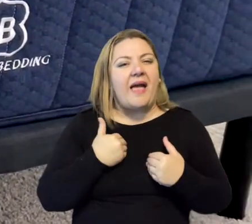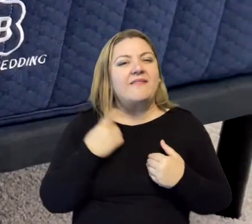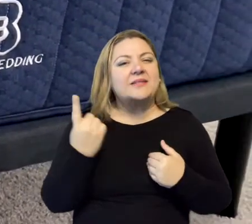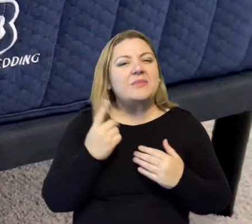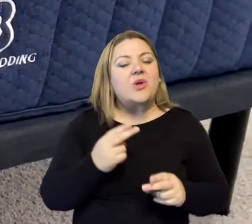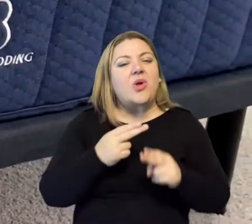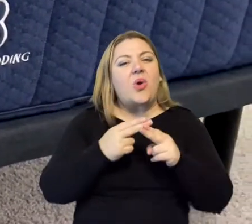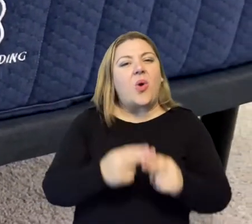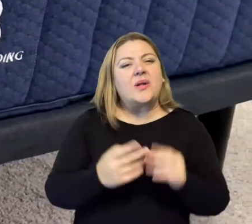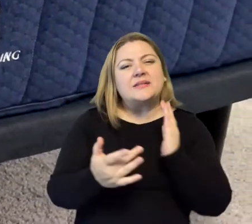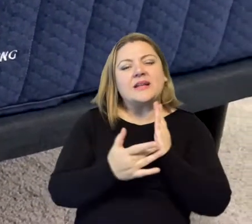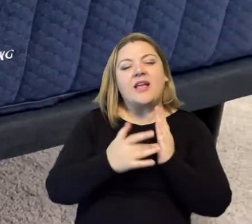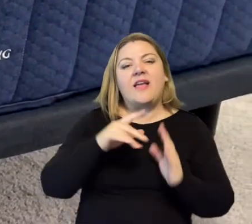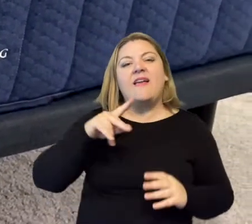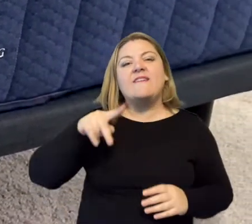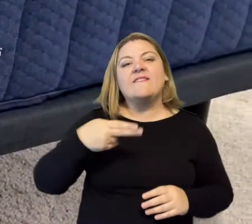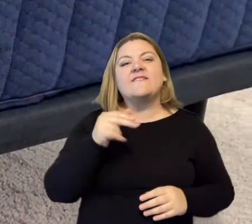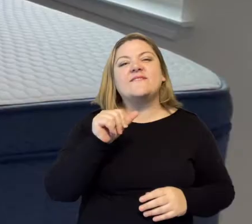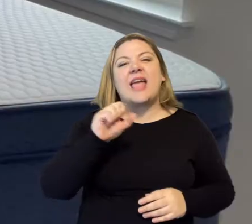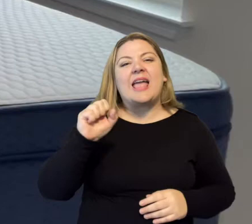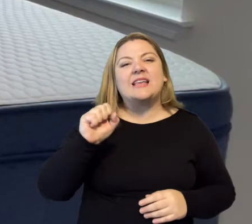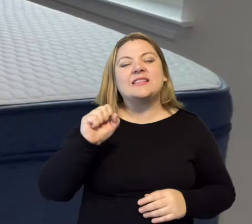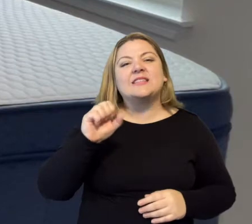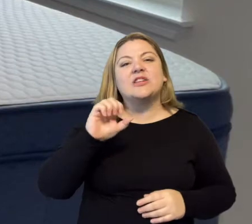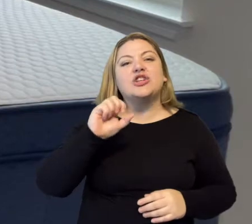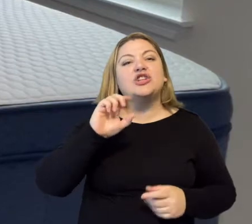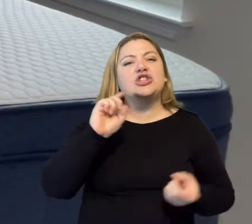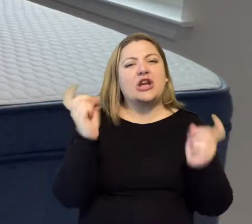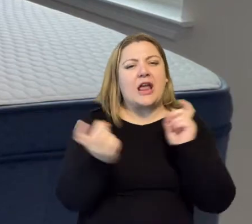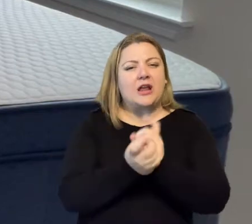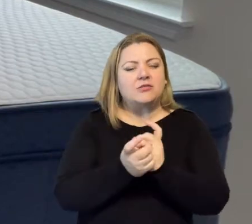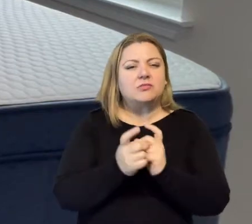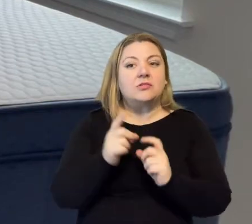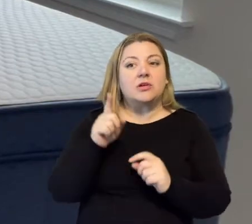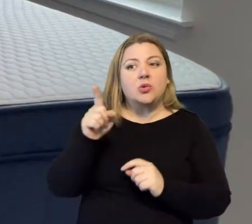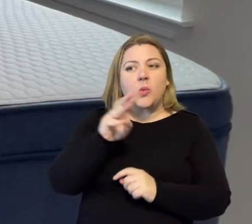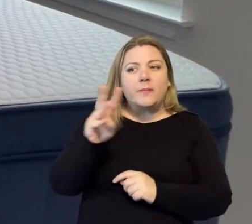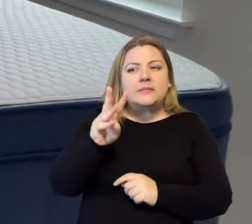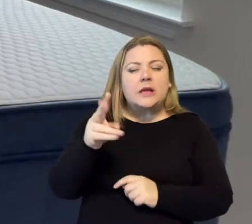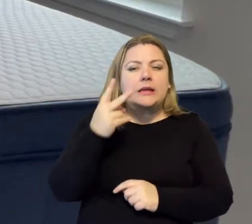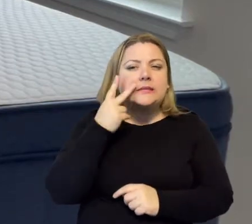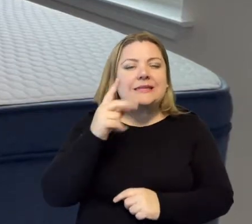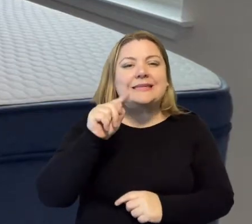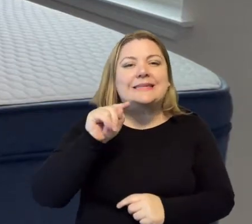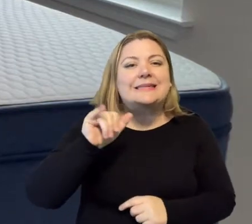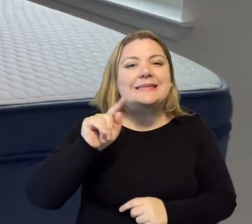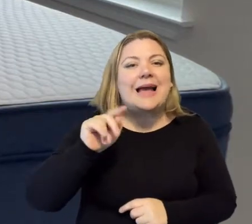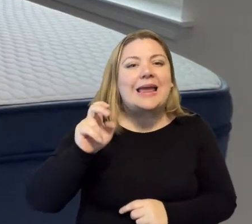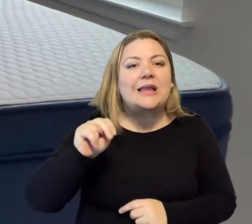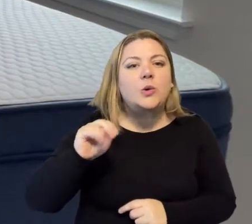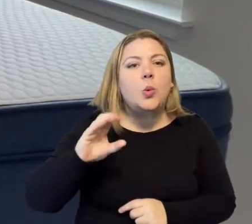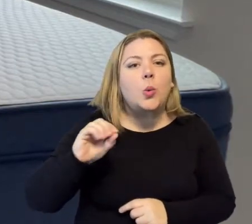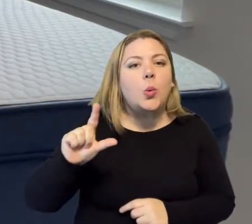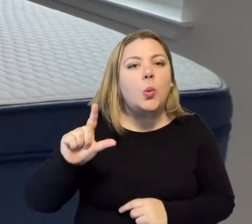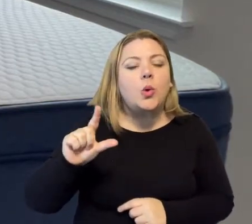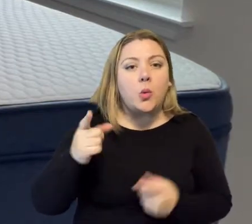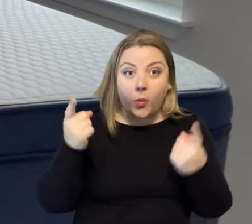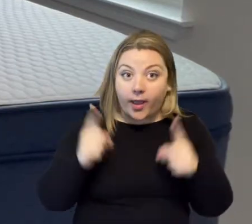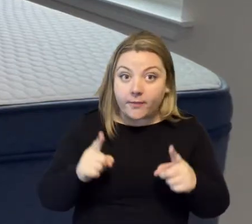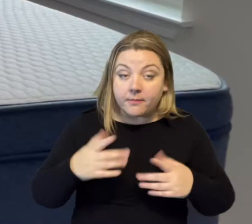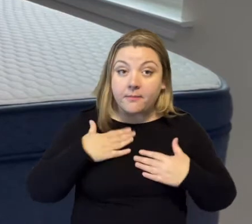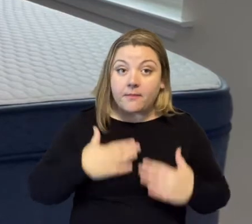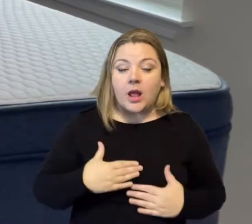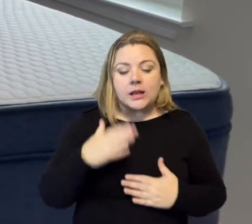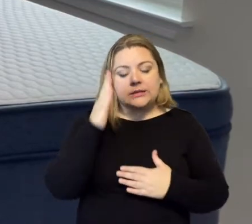material. And on their website, they call it Titan Cool. What it does is when your body goes above 88 degrees Fahrenheit,